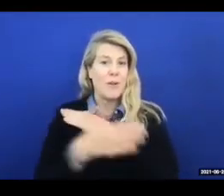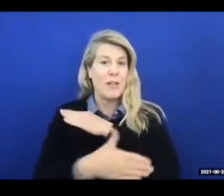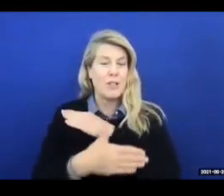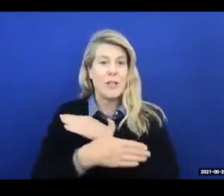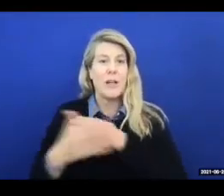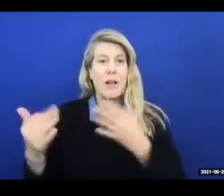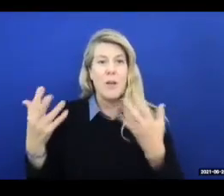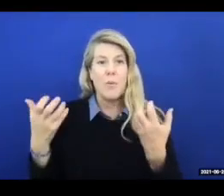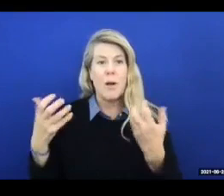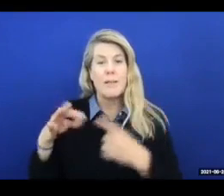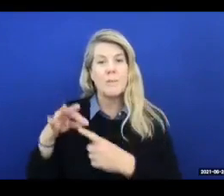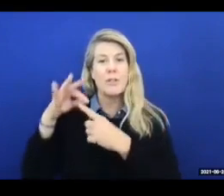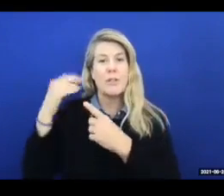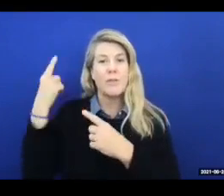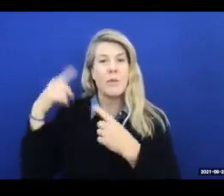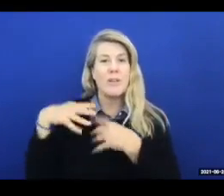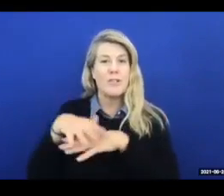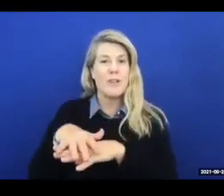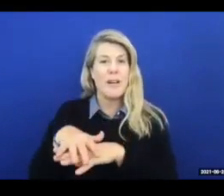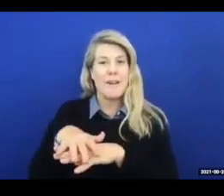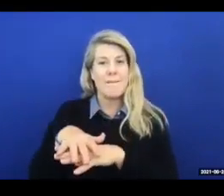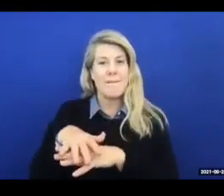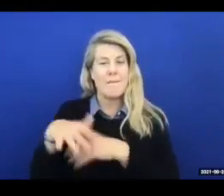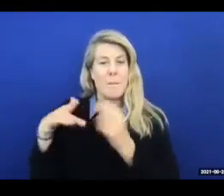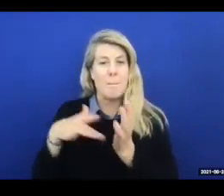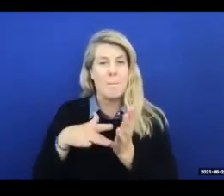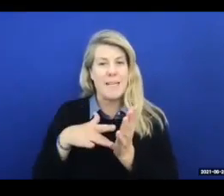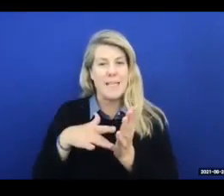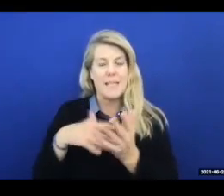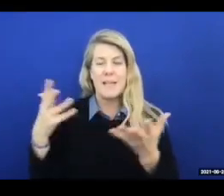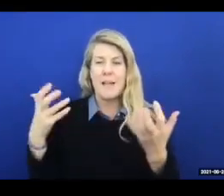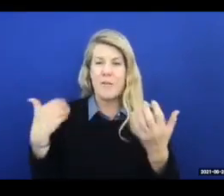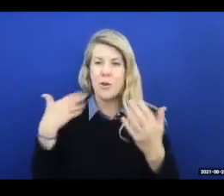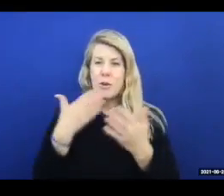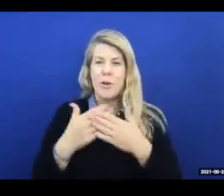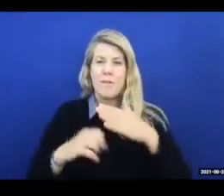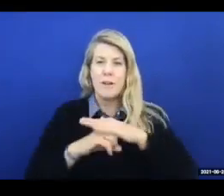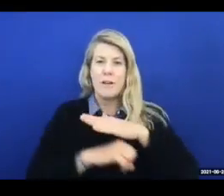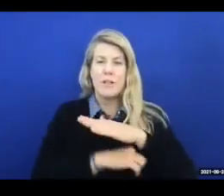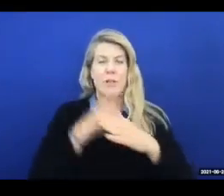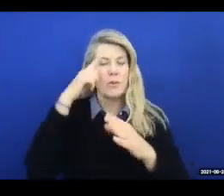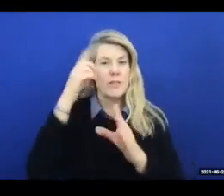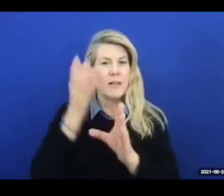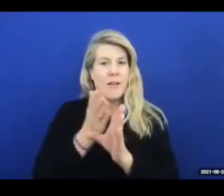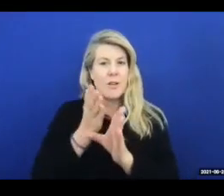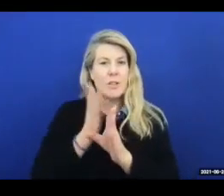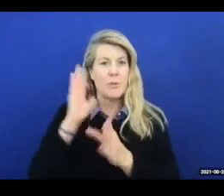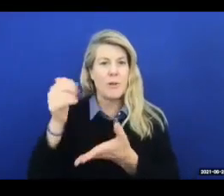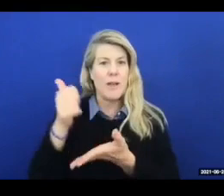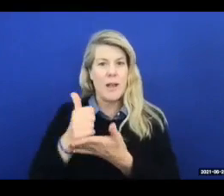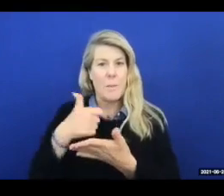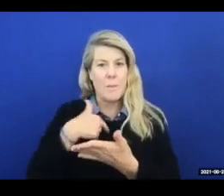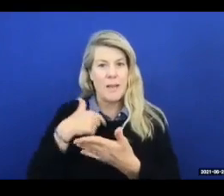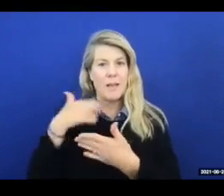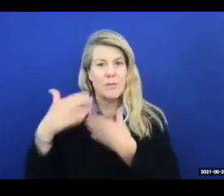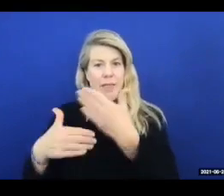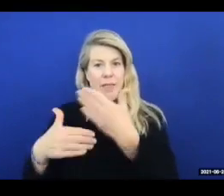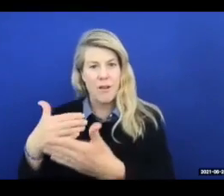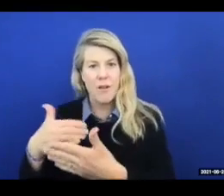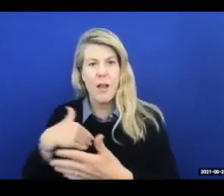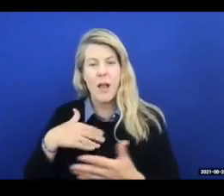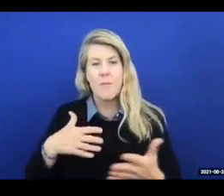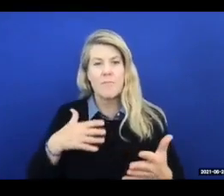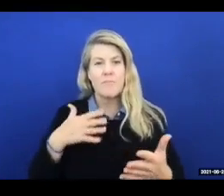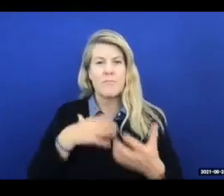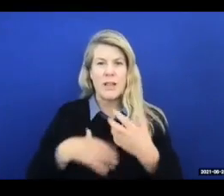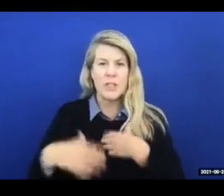in integrative medicine. And so I feel having a good foundation in psychology is going to help me get there. I'm passionate about my